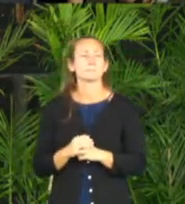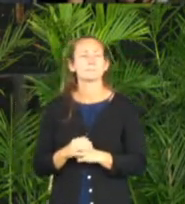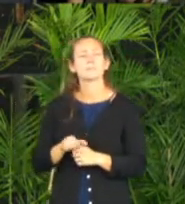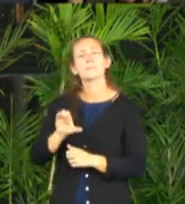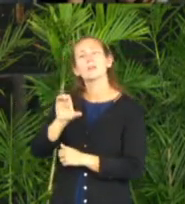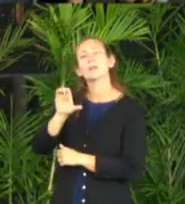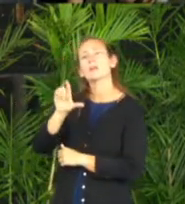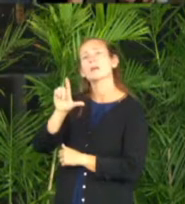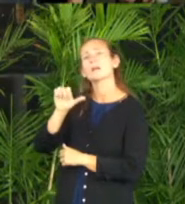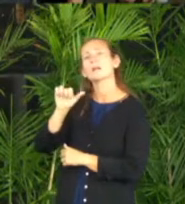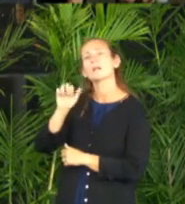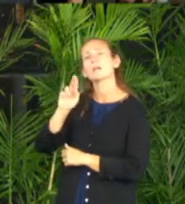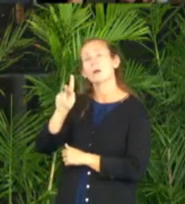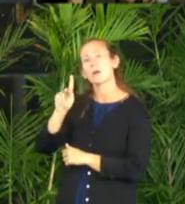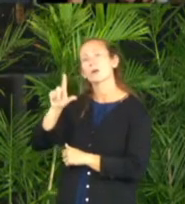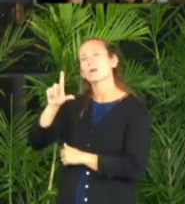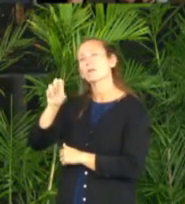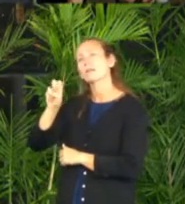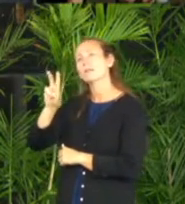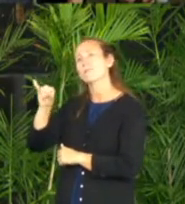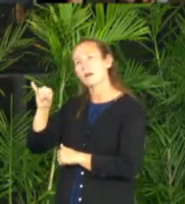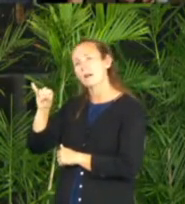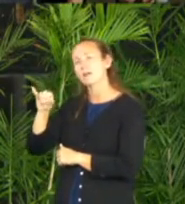Clark Levi,